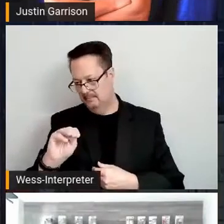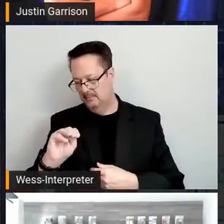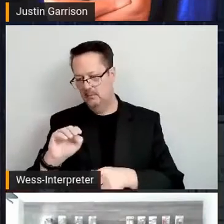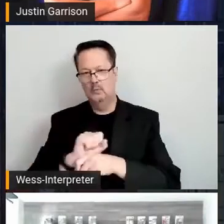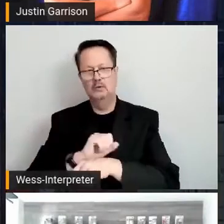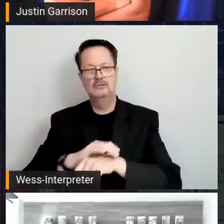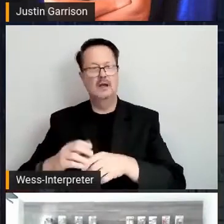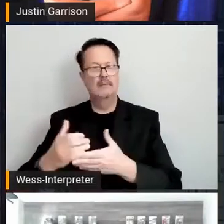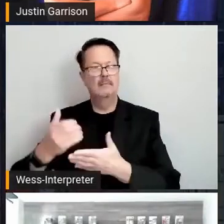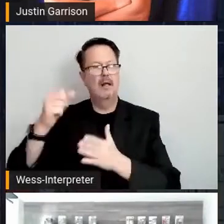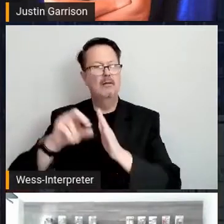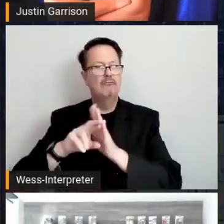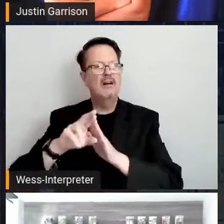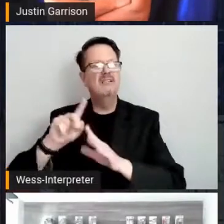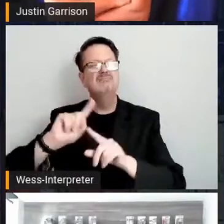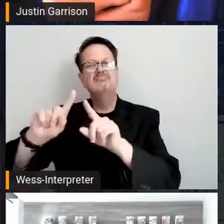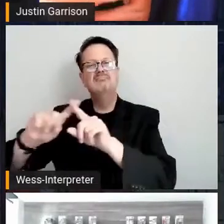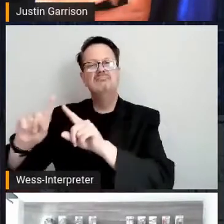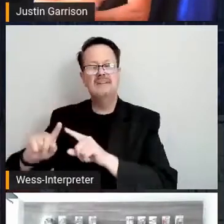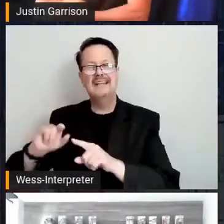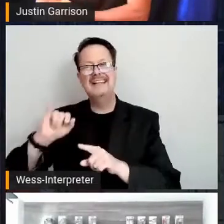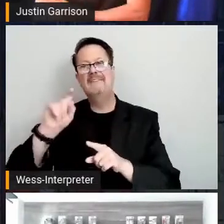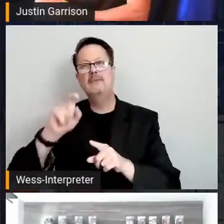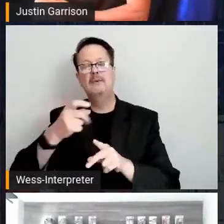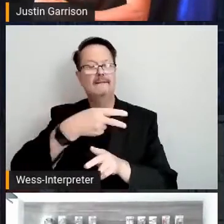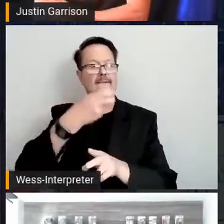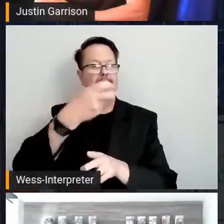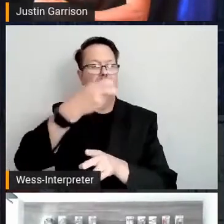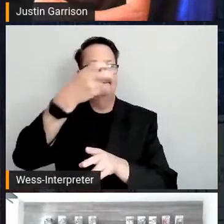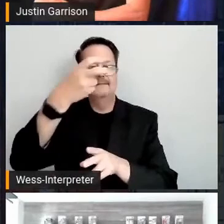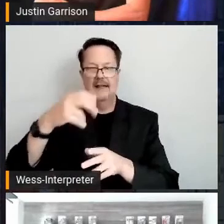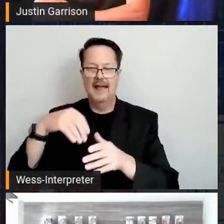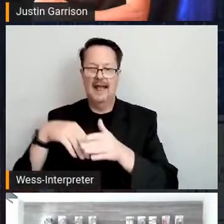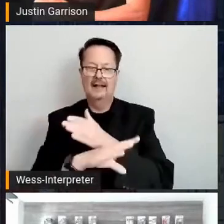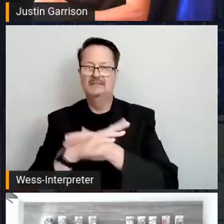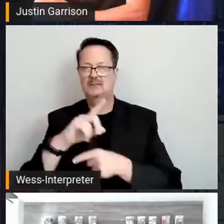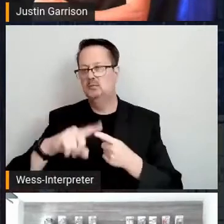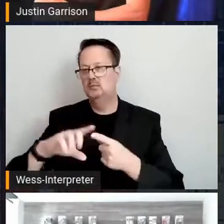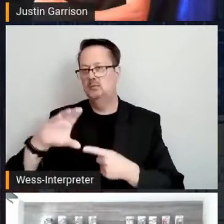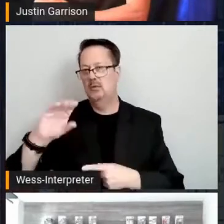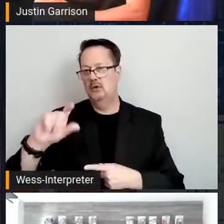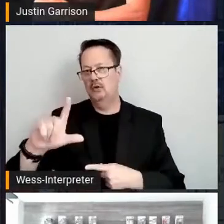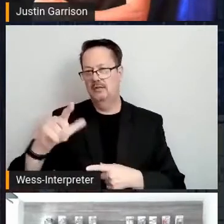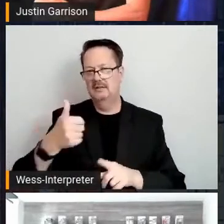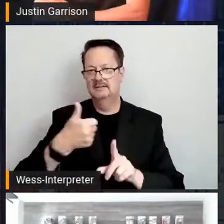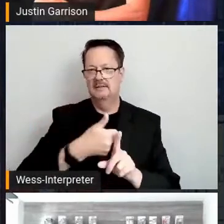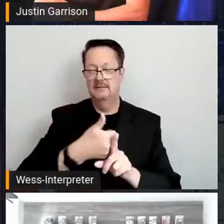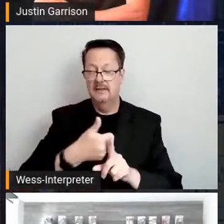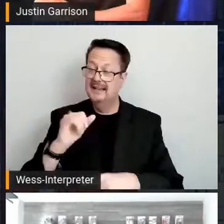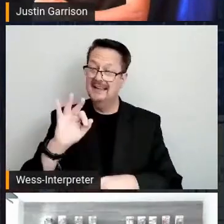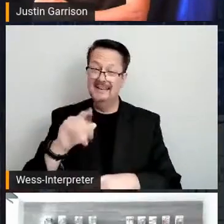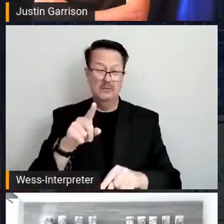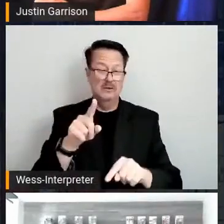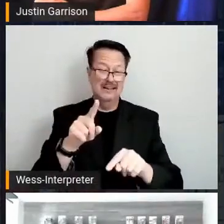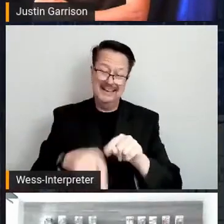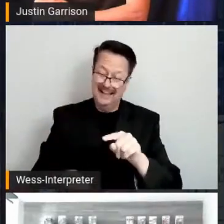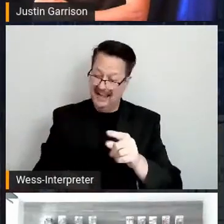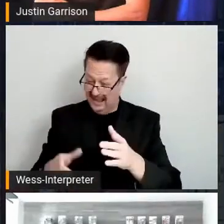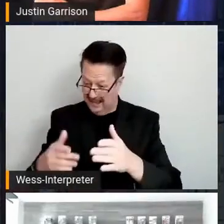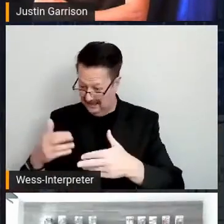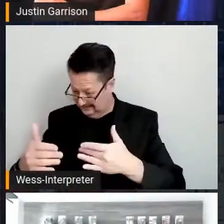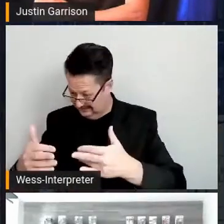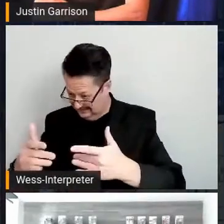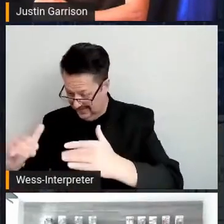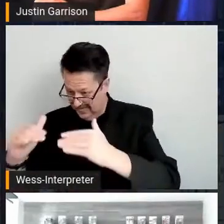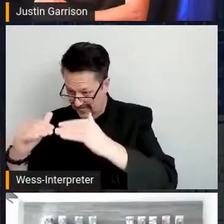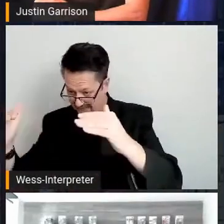other things work on Bottlerocket that need underlying access to the kernel itself. And then if you can't do what you need at that level,